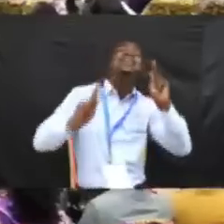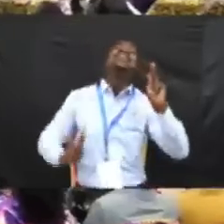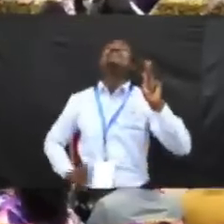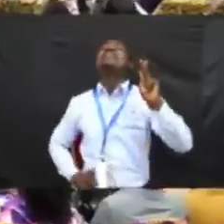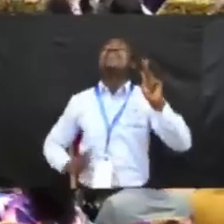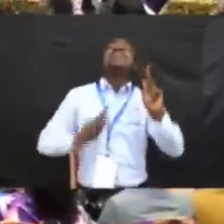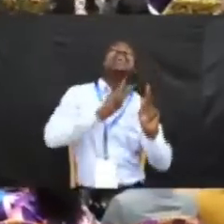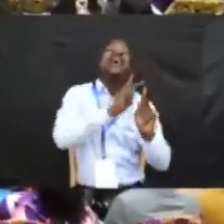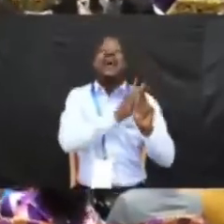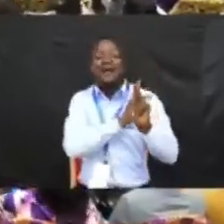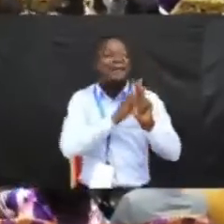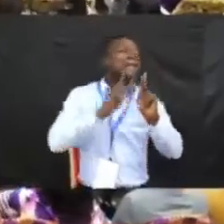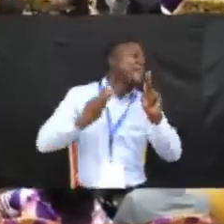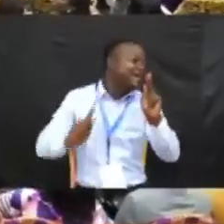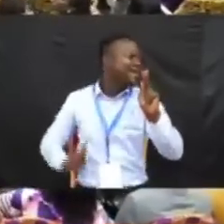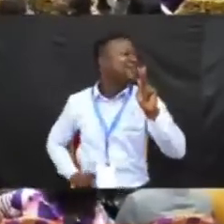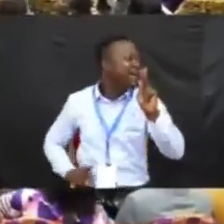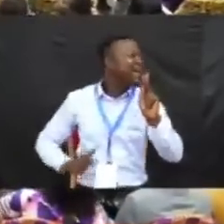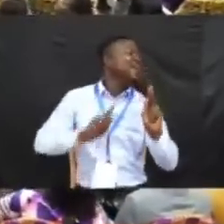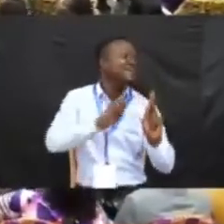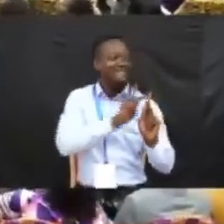equal way.